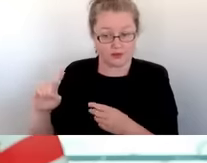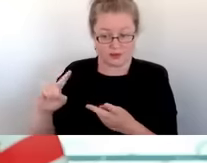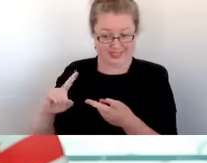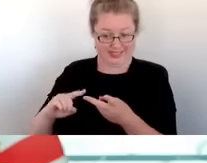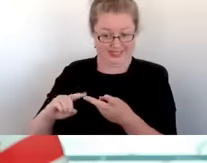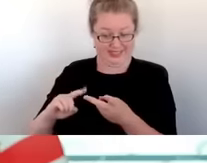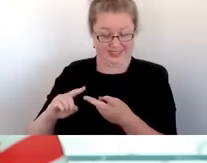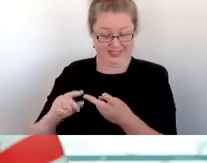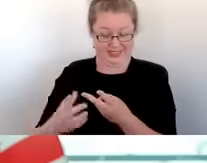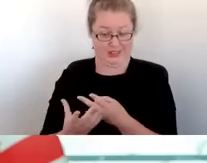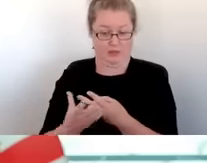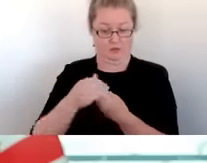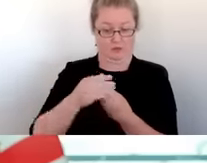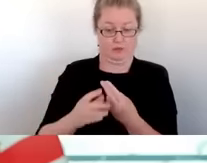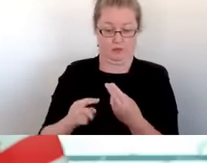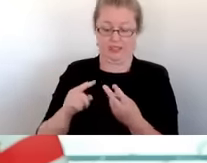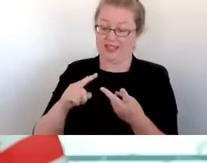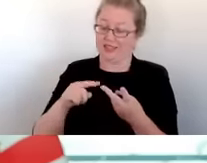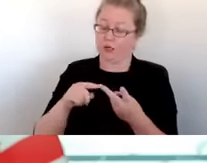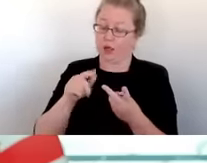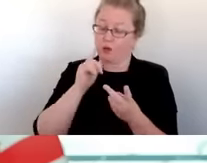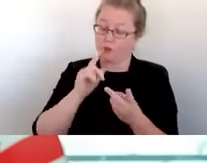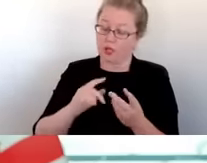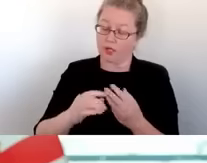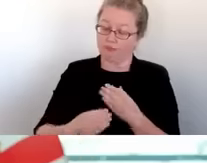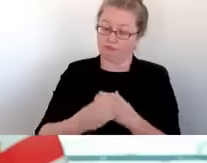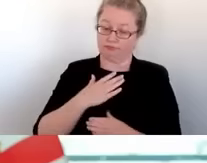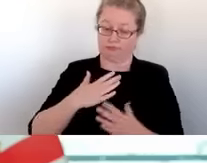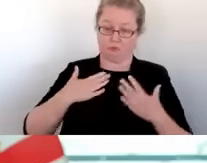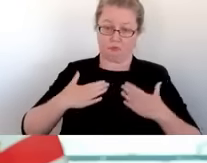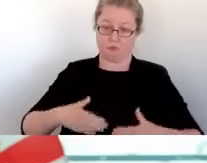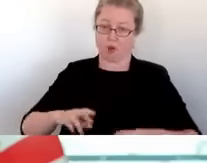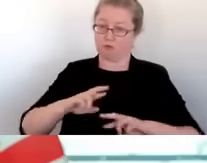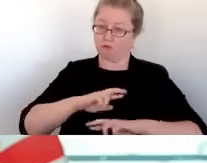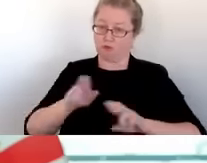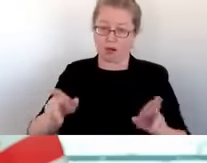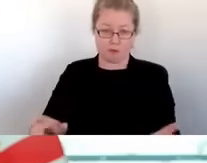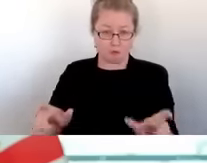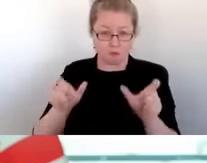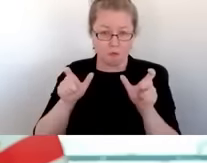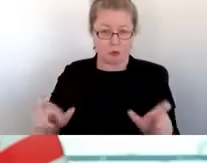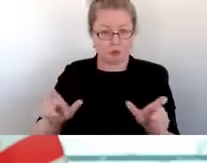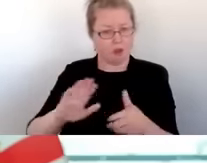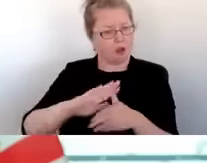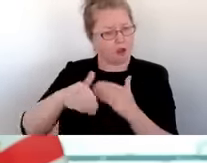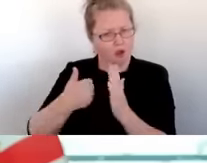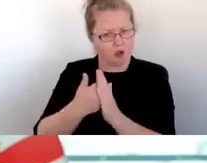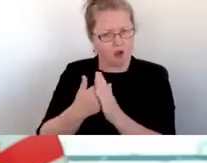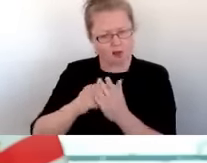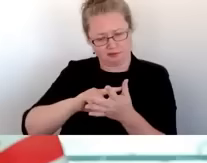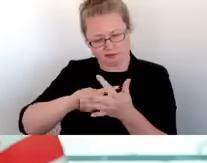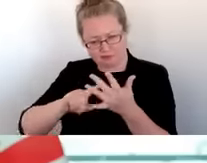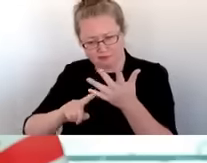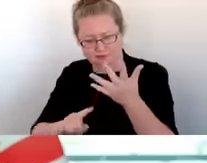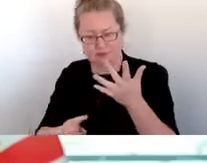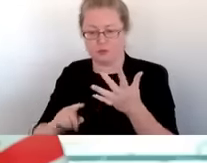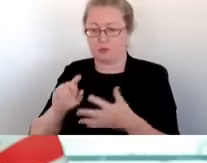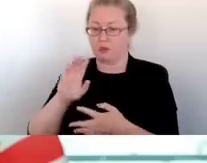of the bivalent vaccine stimulates a very strong immune boost against all of the Omicron strains,